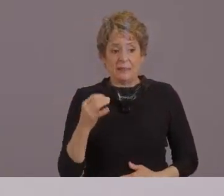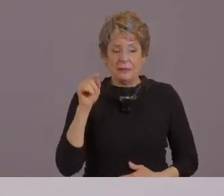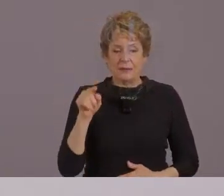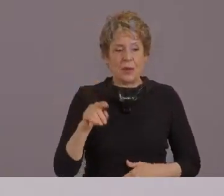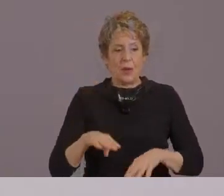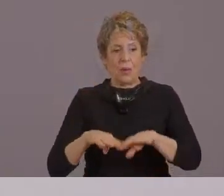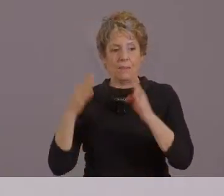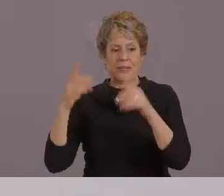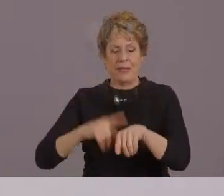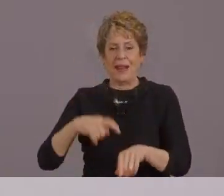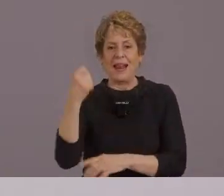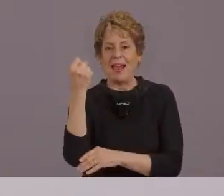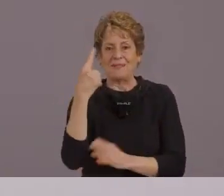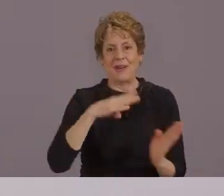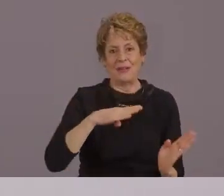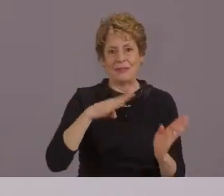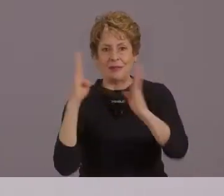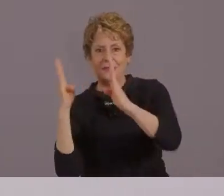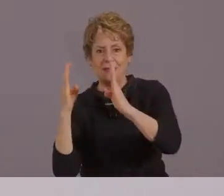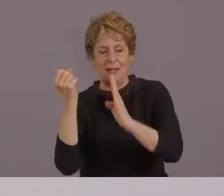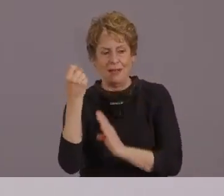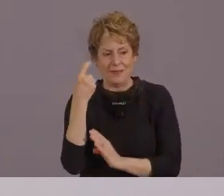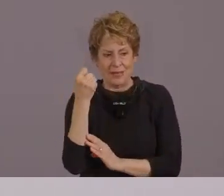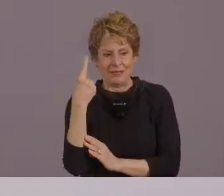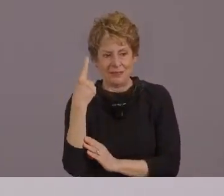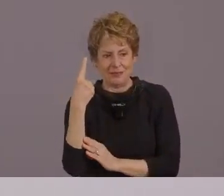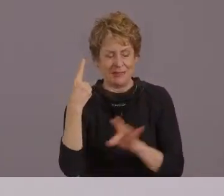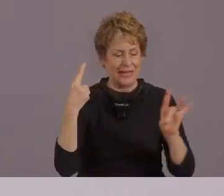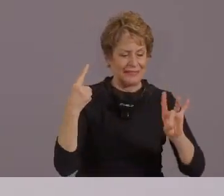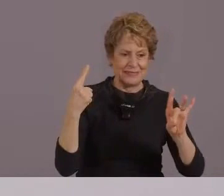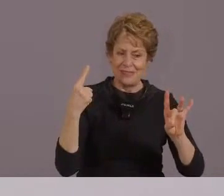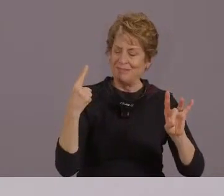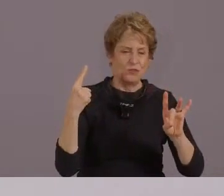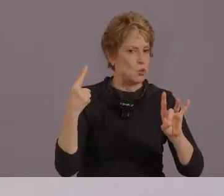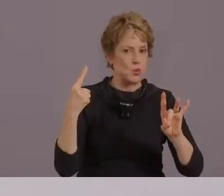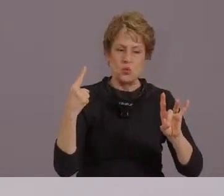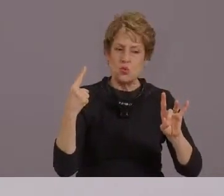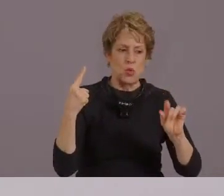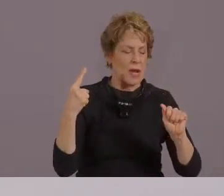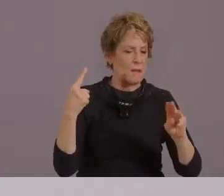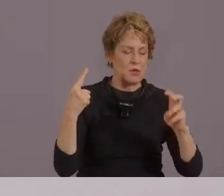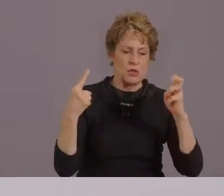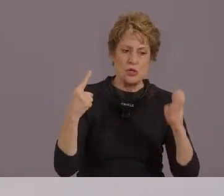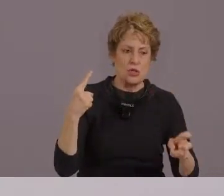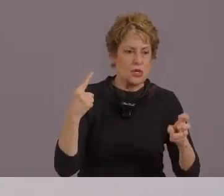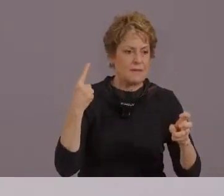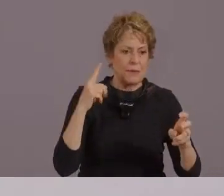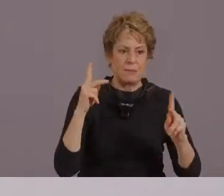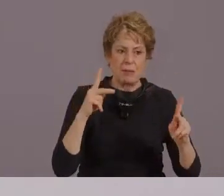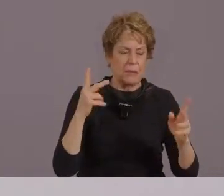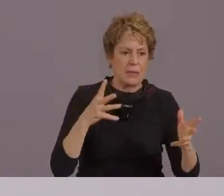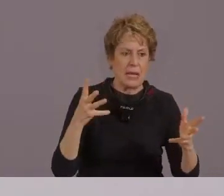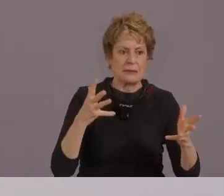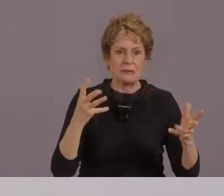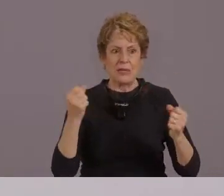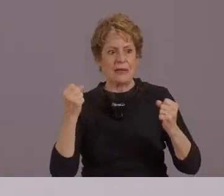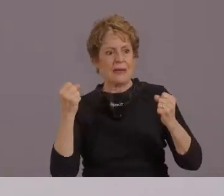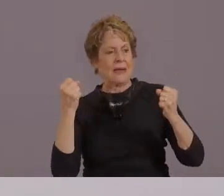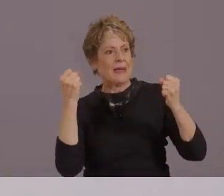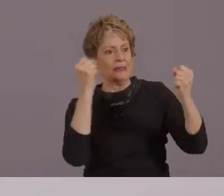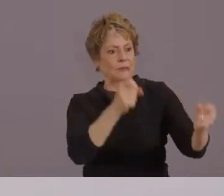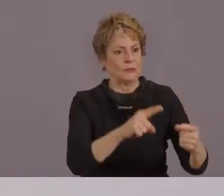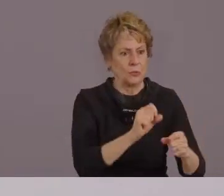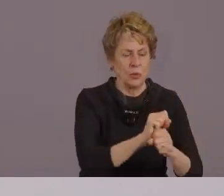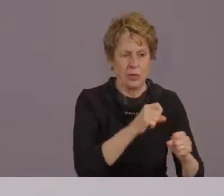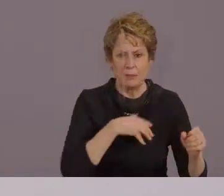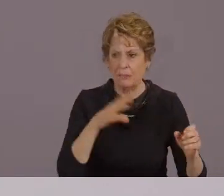especially for, you know, people who were trying to get to work or started their workday at 8. Could we release them later? So we did take a look at that. We